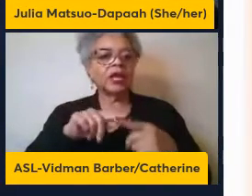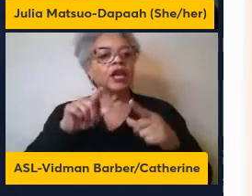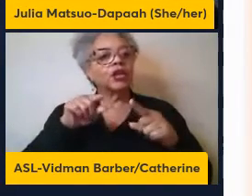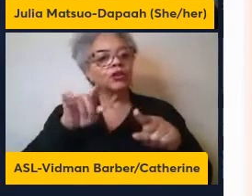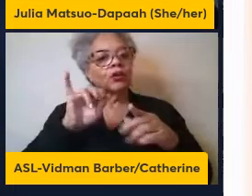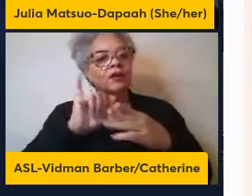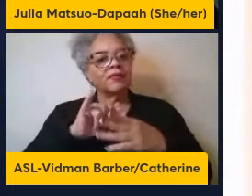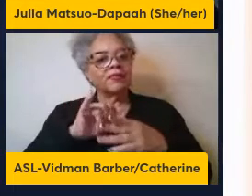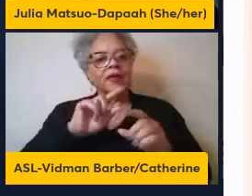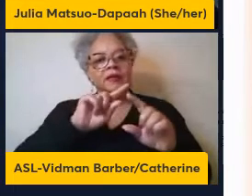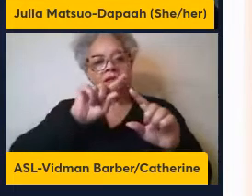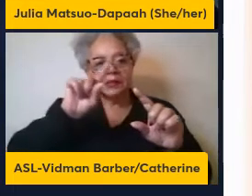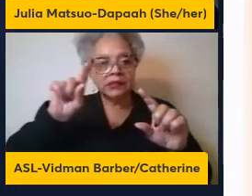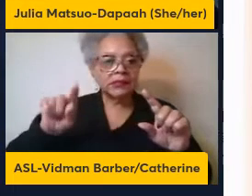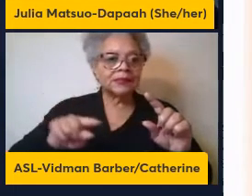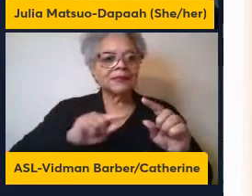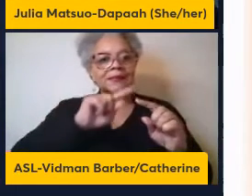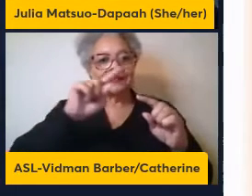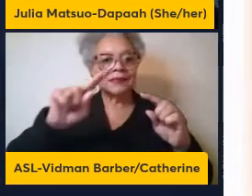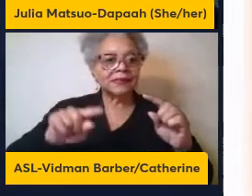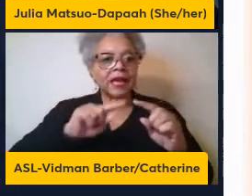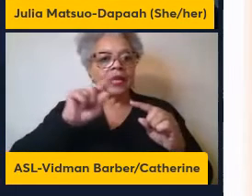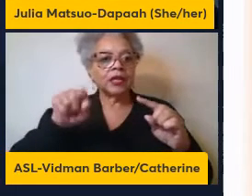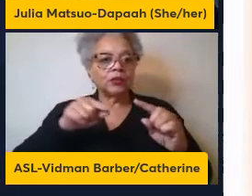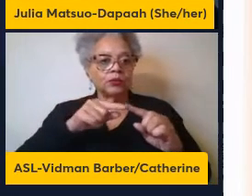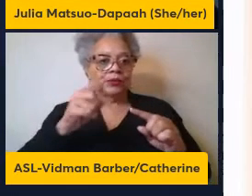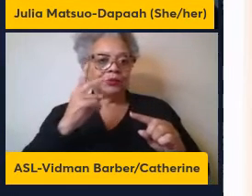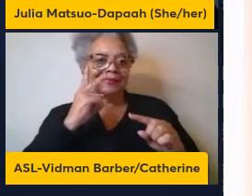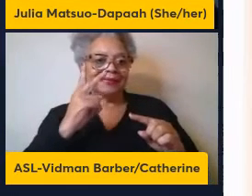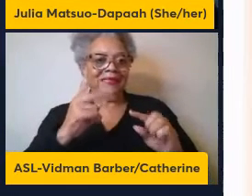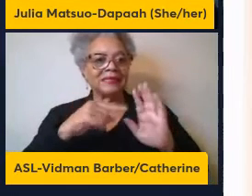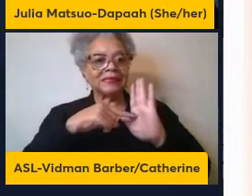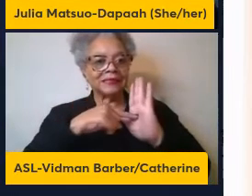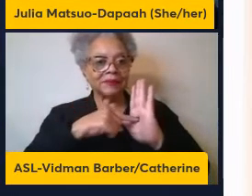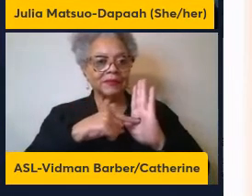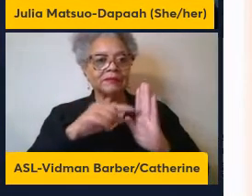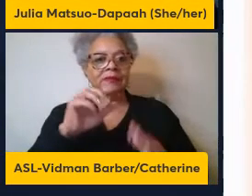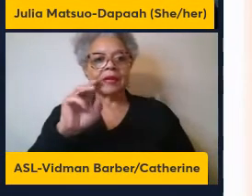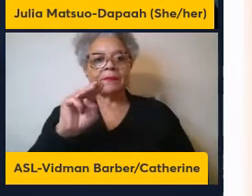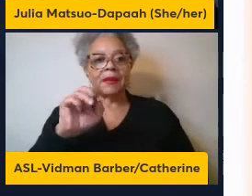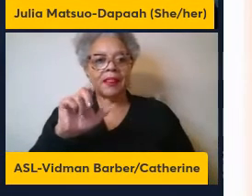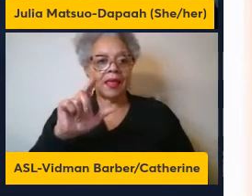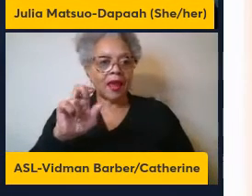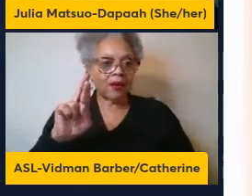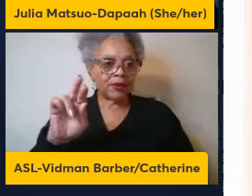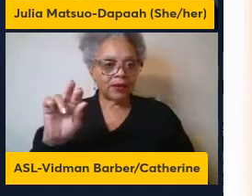cycle is where we see the symptoms of malaria, such as headaches, fever.